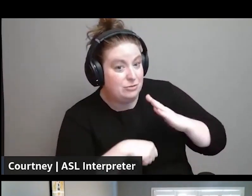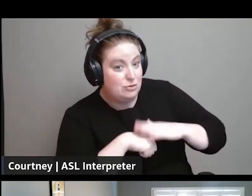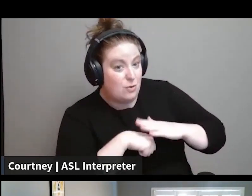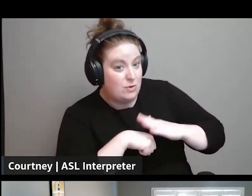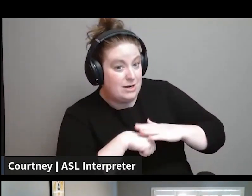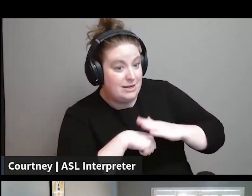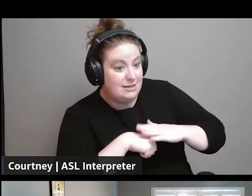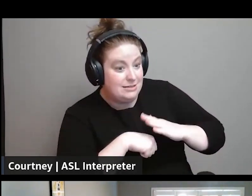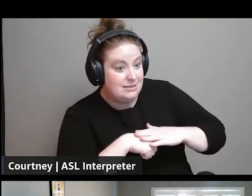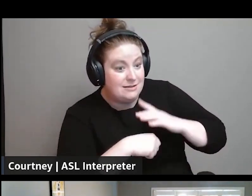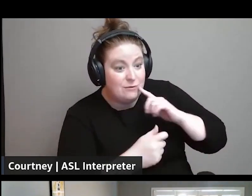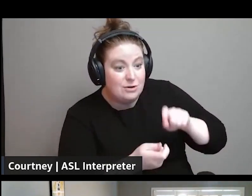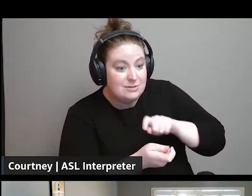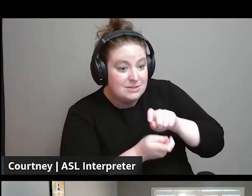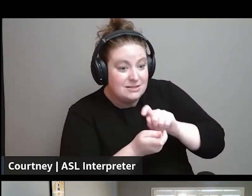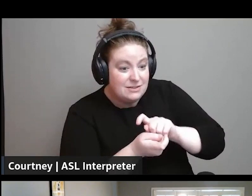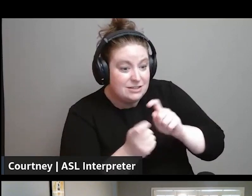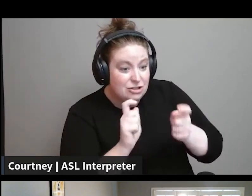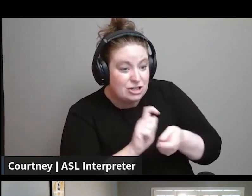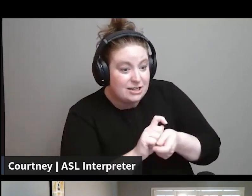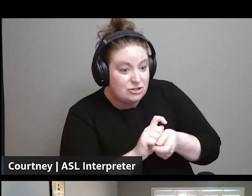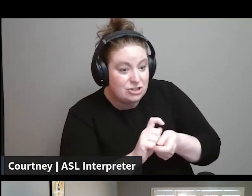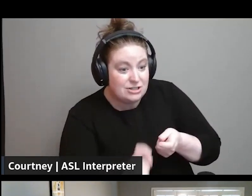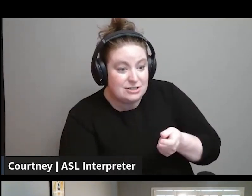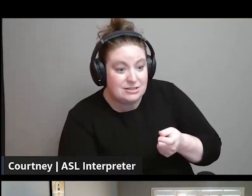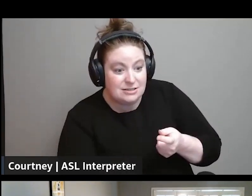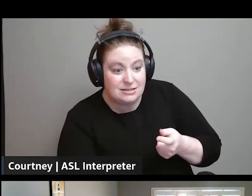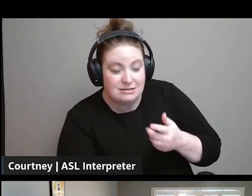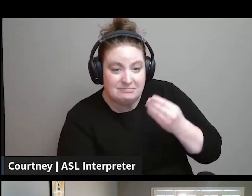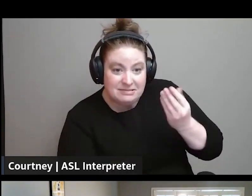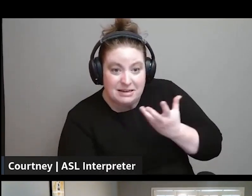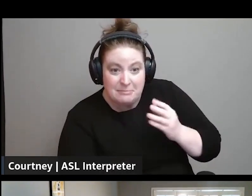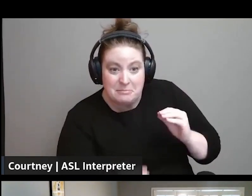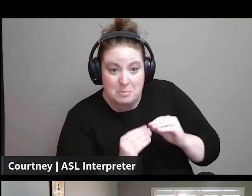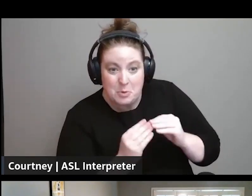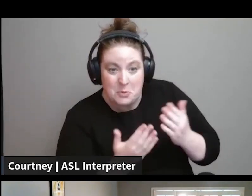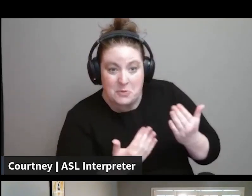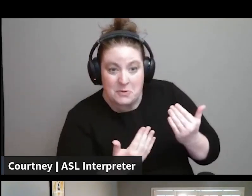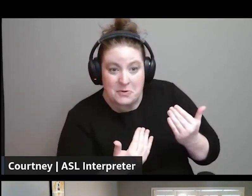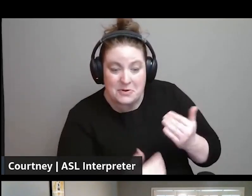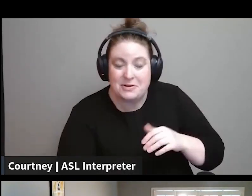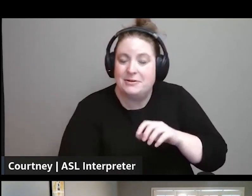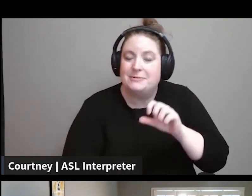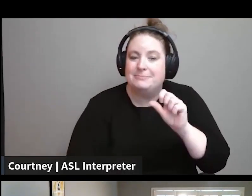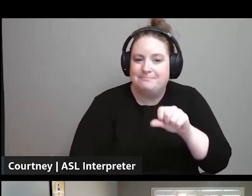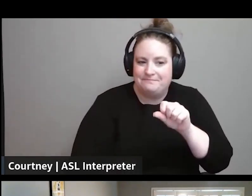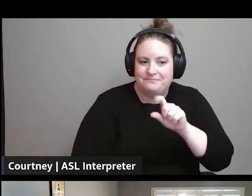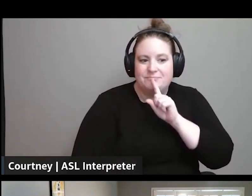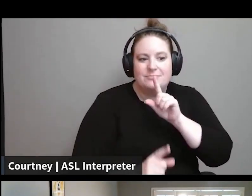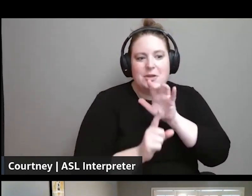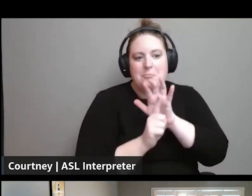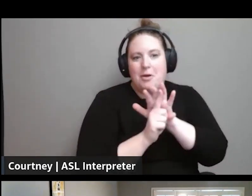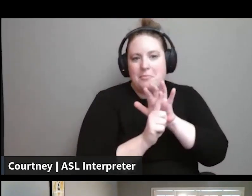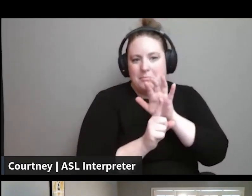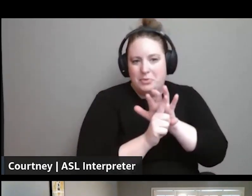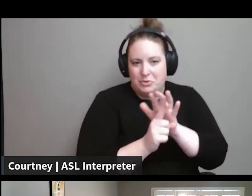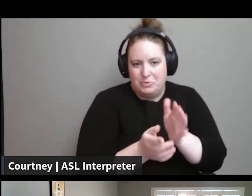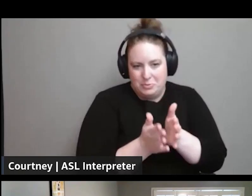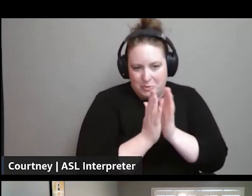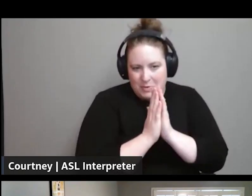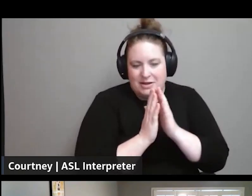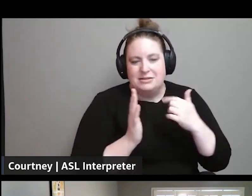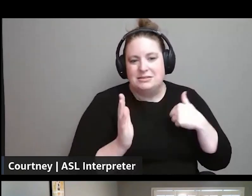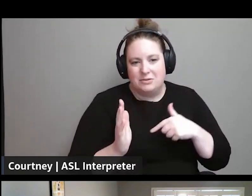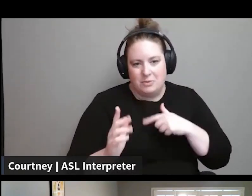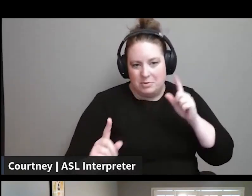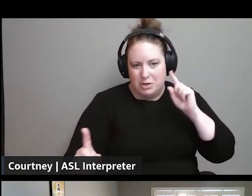certain changes. Why don't you tell us a Yeah, little bit more about that? yeah. So this is one of the very popular requests that we were hearing